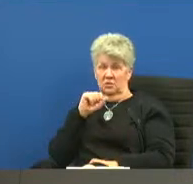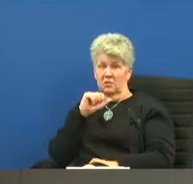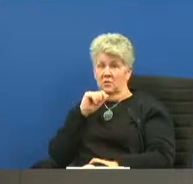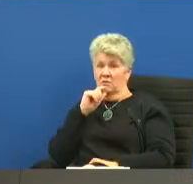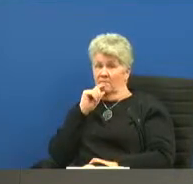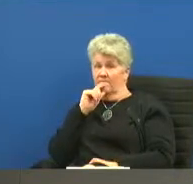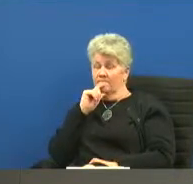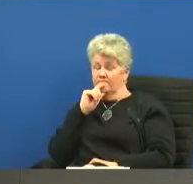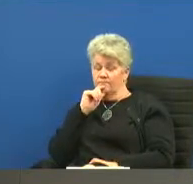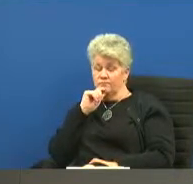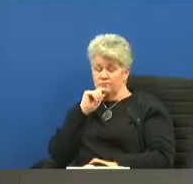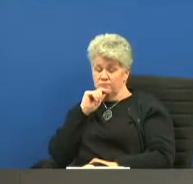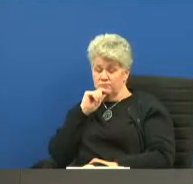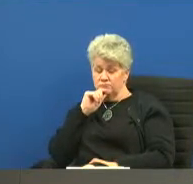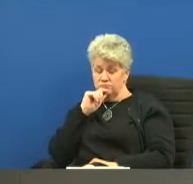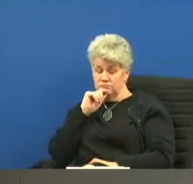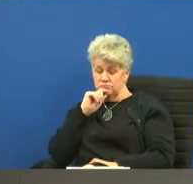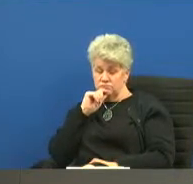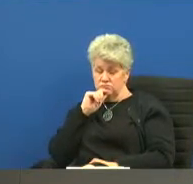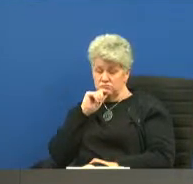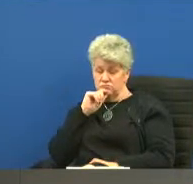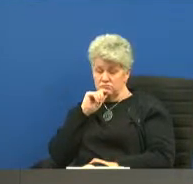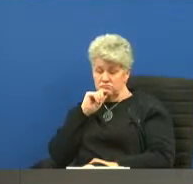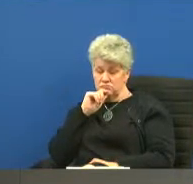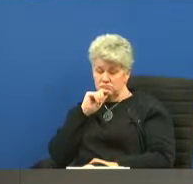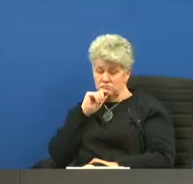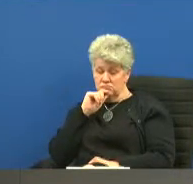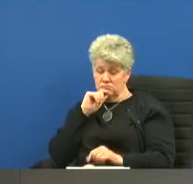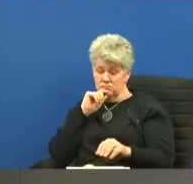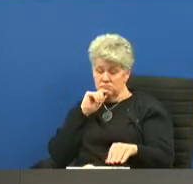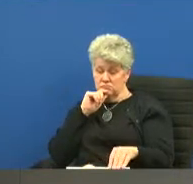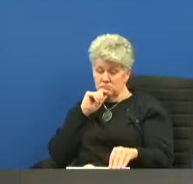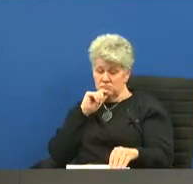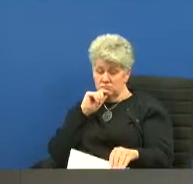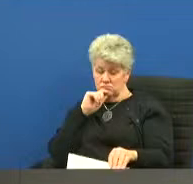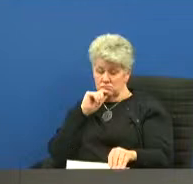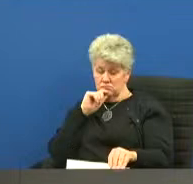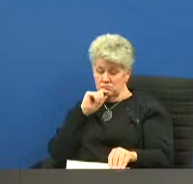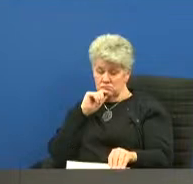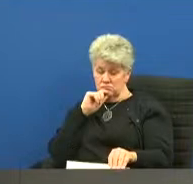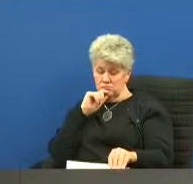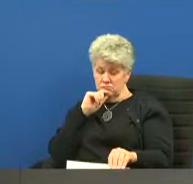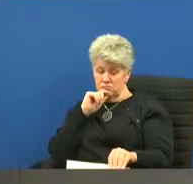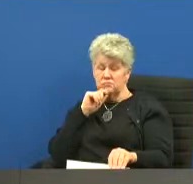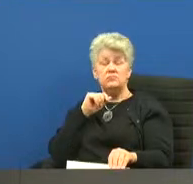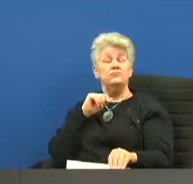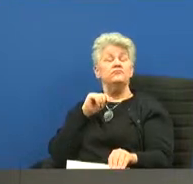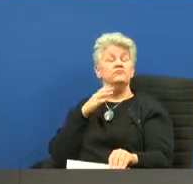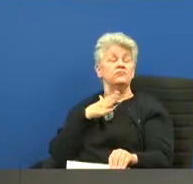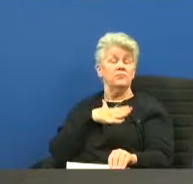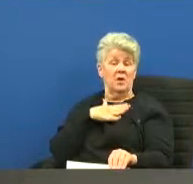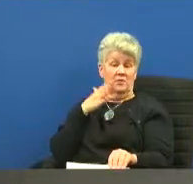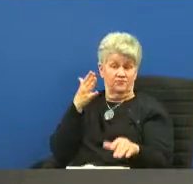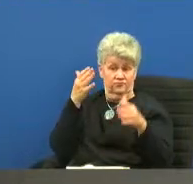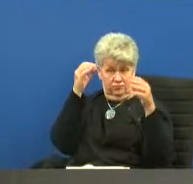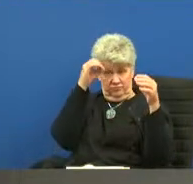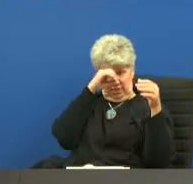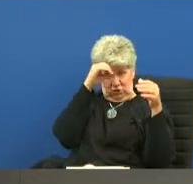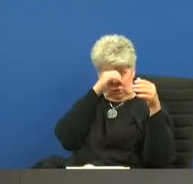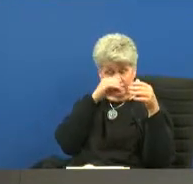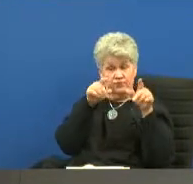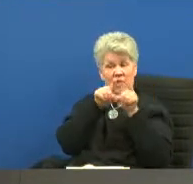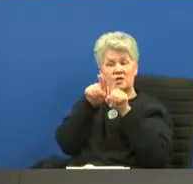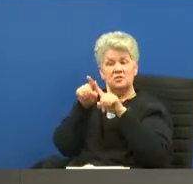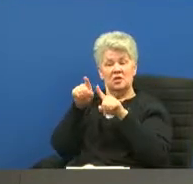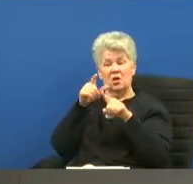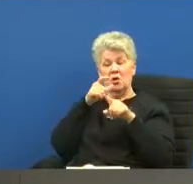layman terms, if you will, and forgive me at the same time. So that was just my input, just as a